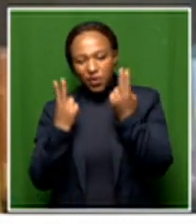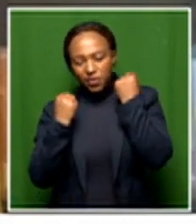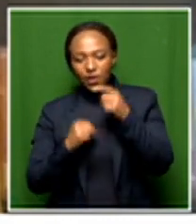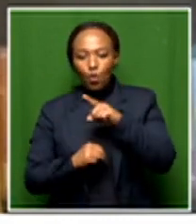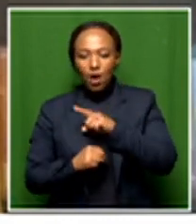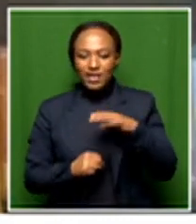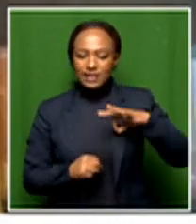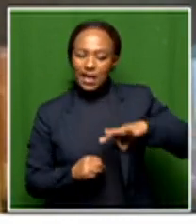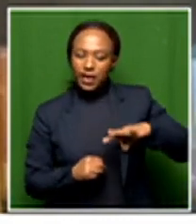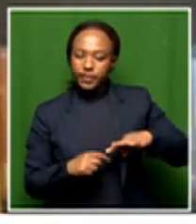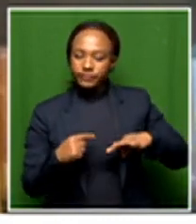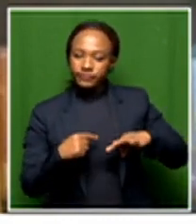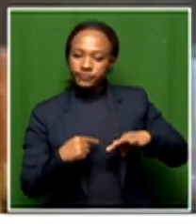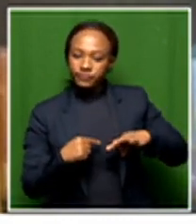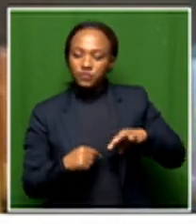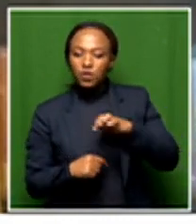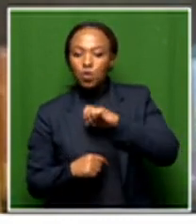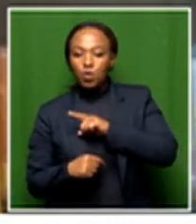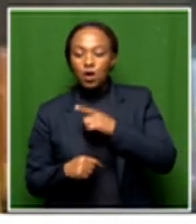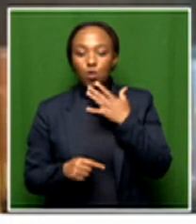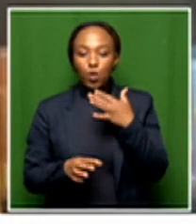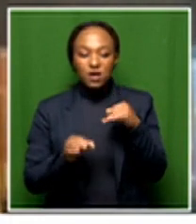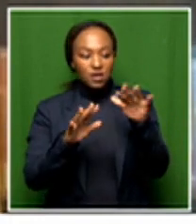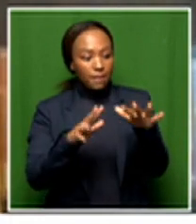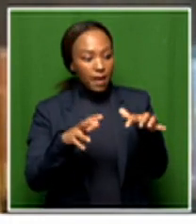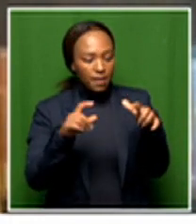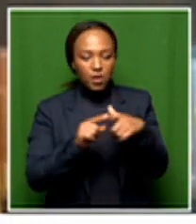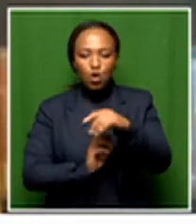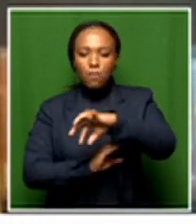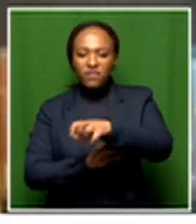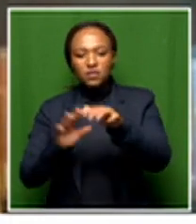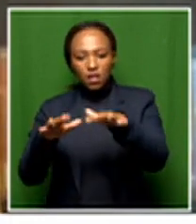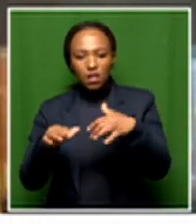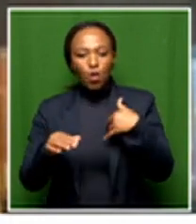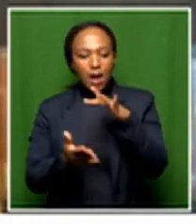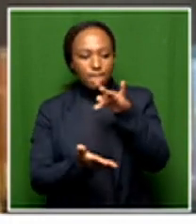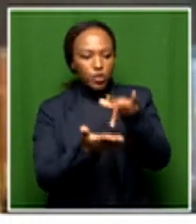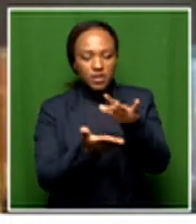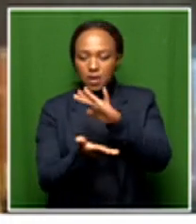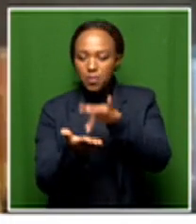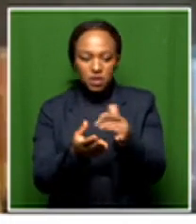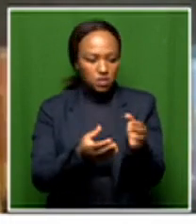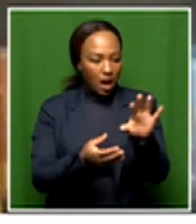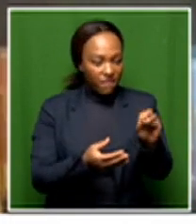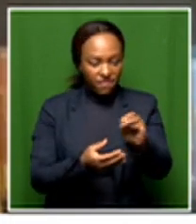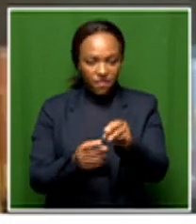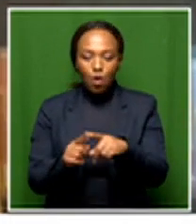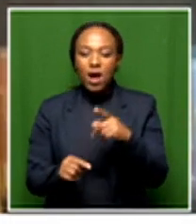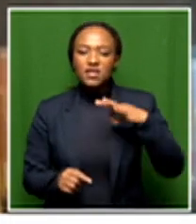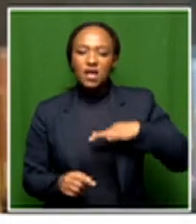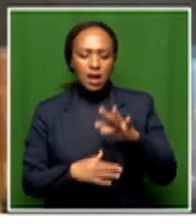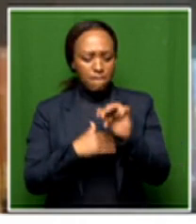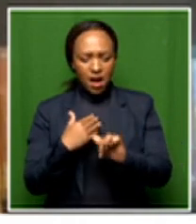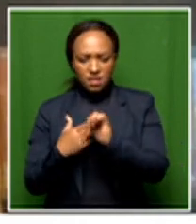occupy positions either in parliament, either in the provincial legislatures, and so on. Those people earn a salary at the end of every